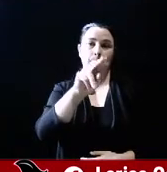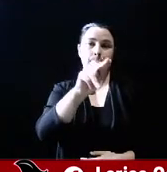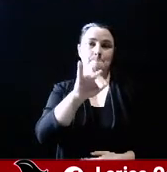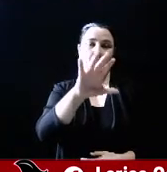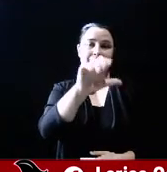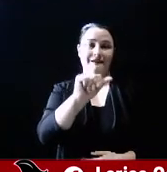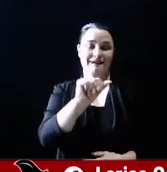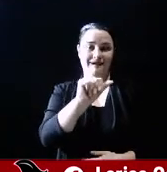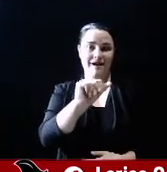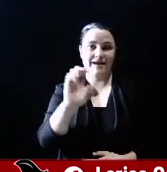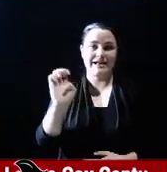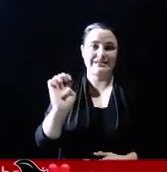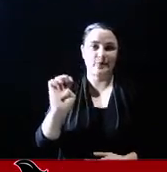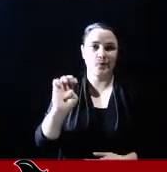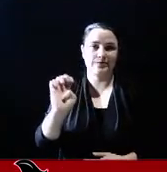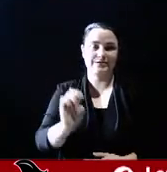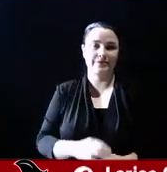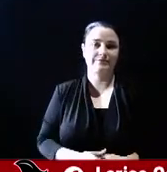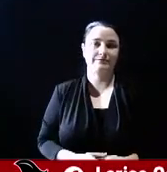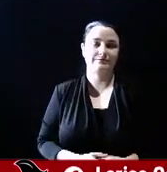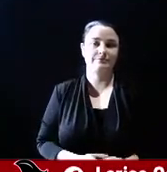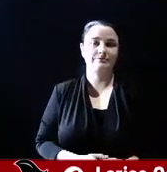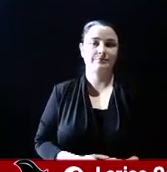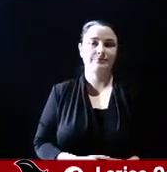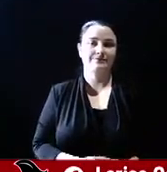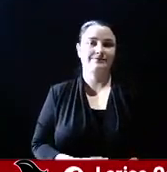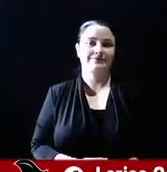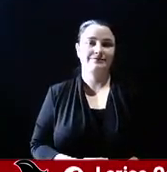Isabel Espinosa.